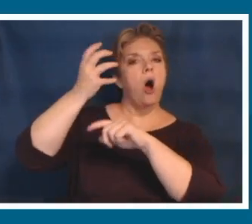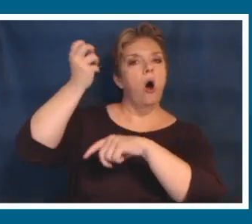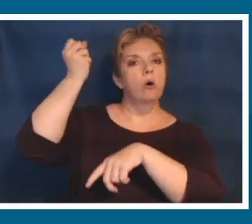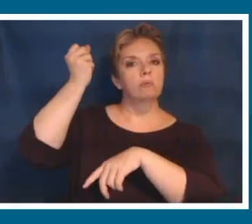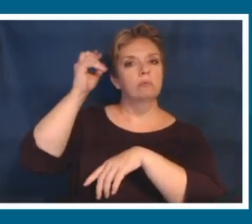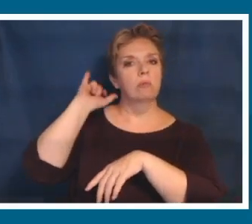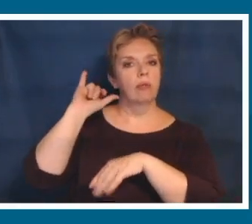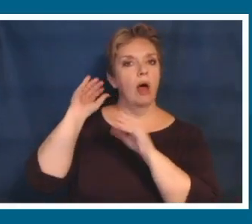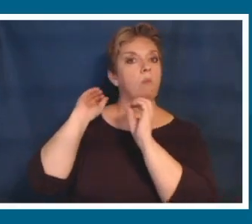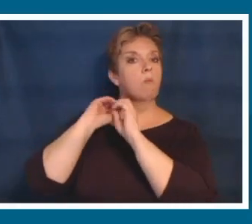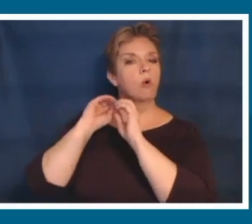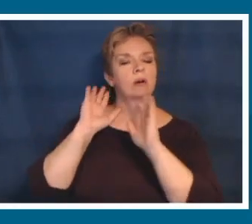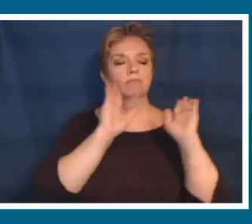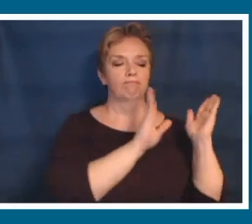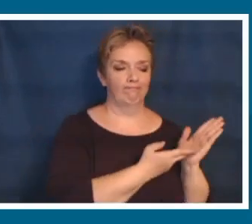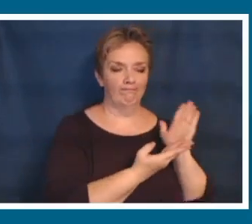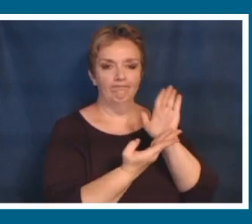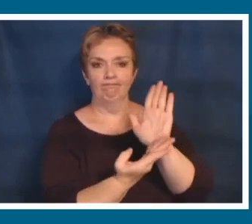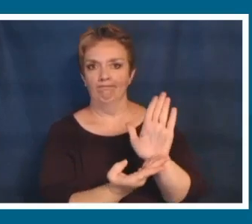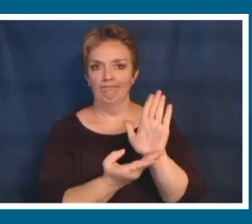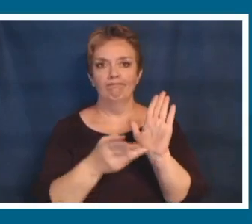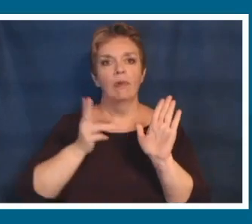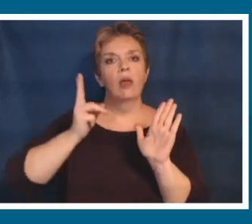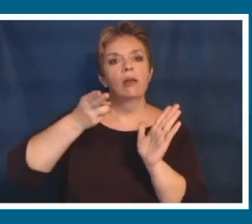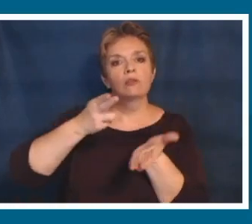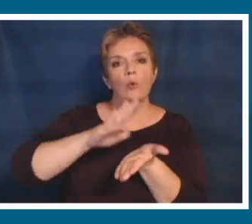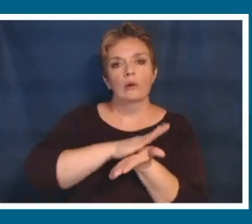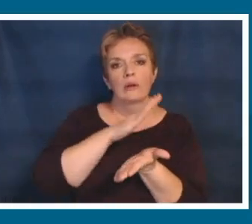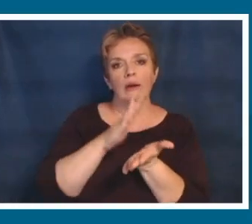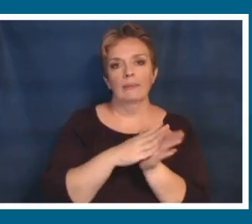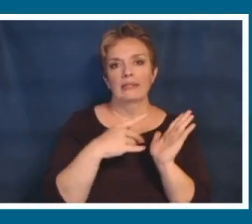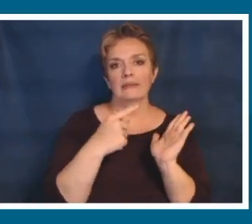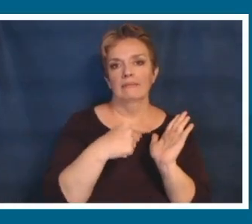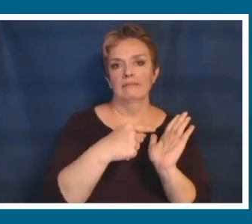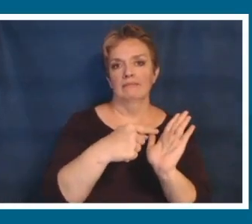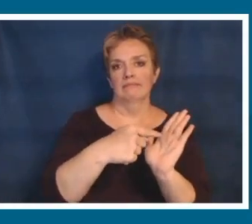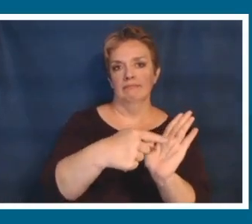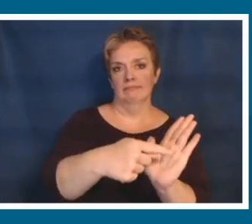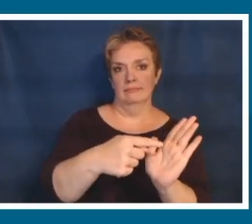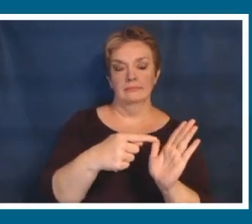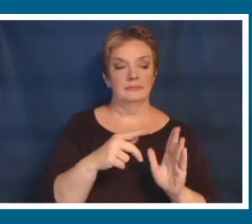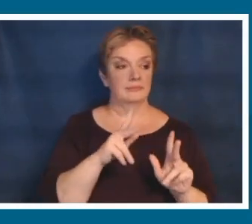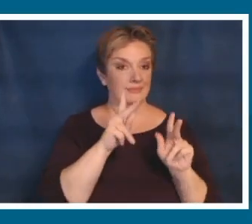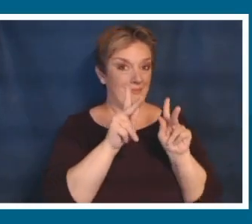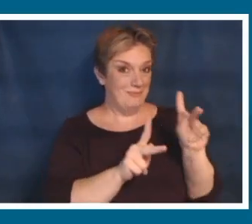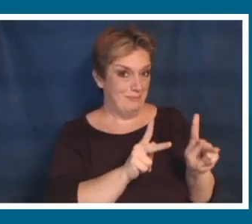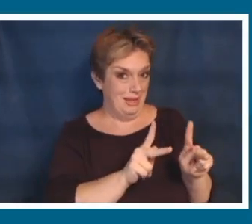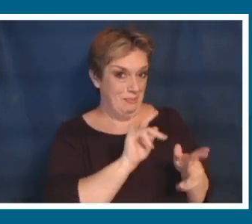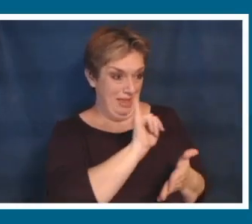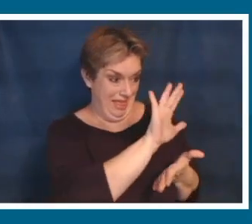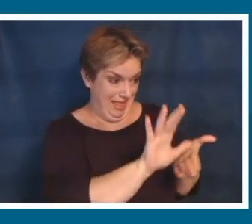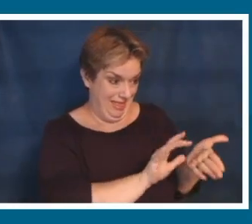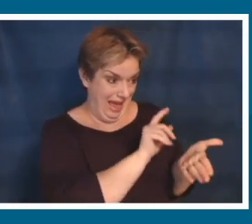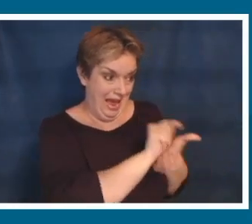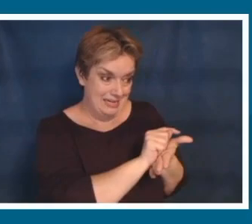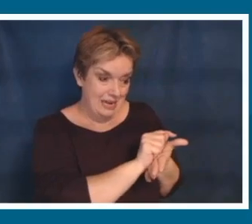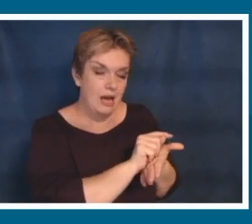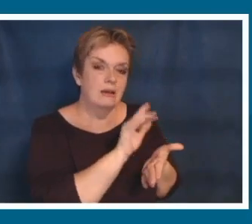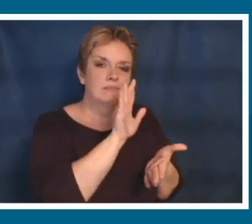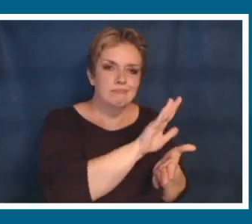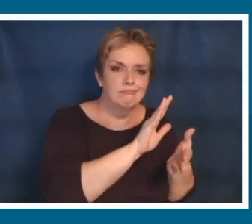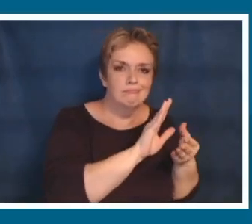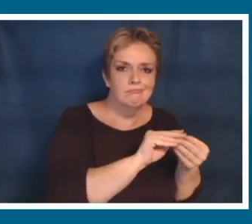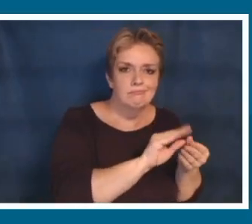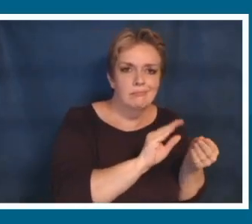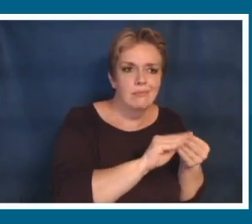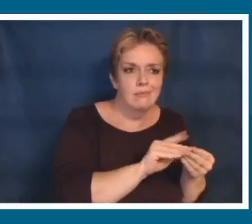at historical documents, try to find out what people were saying and what other people were saying about what people were